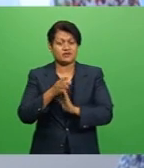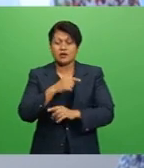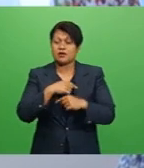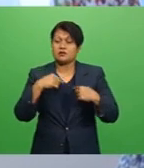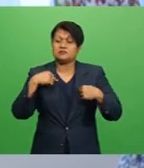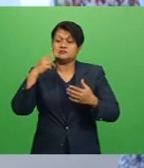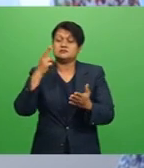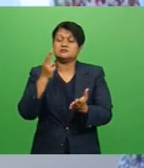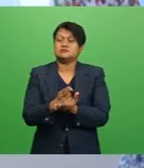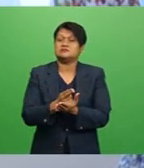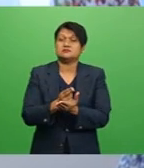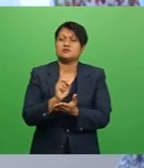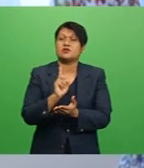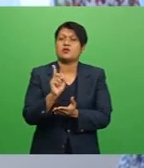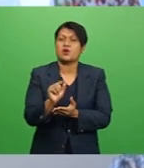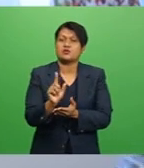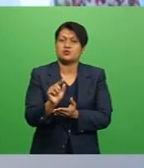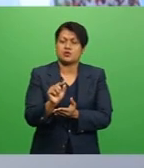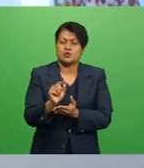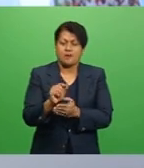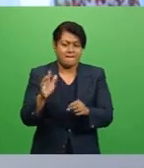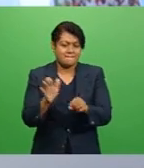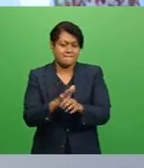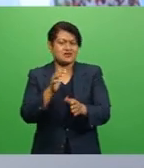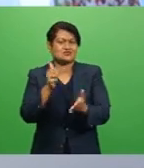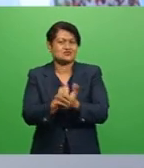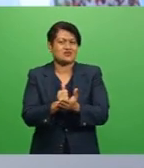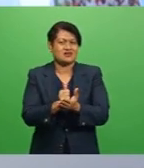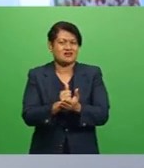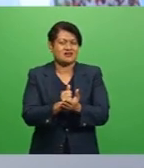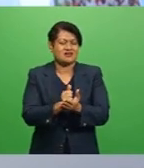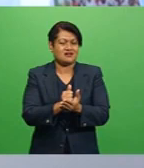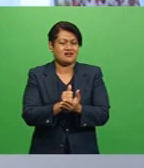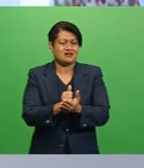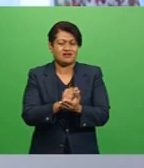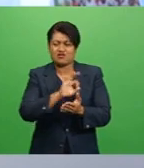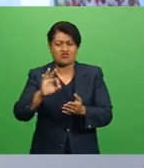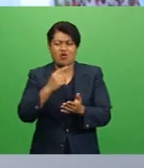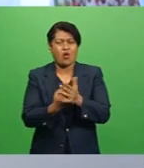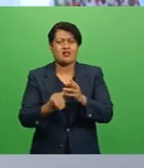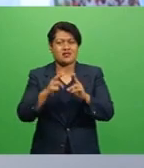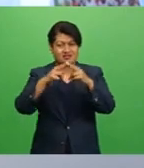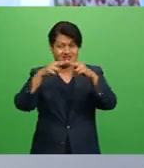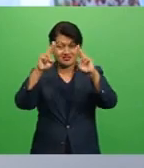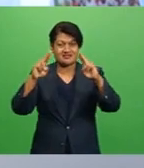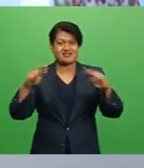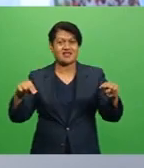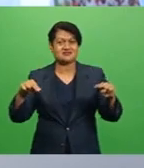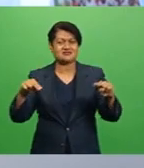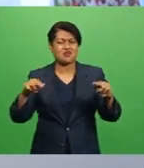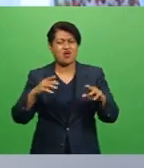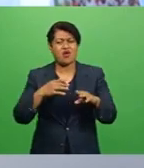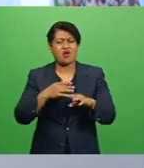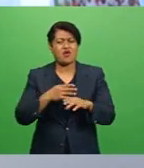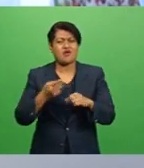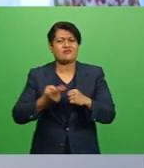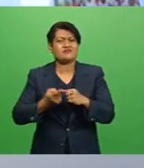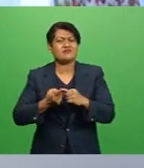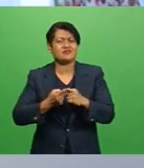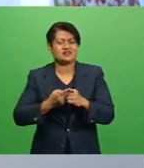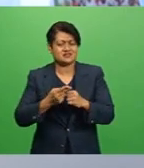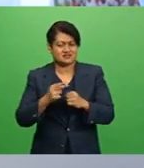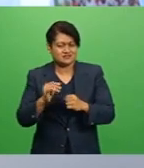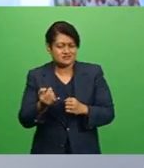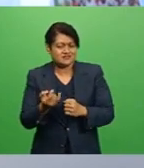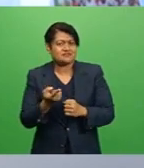to move quickly to make sure that it's not just the tents or the repair of the infrastructure,